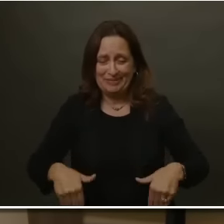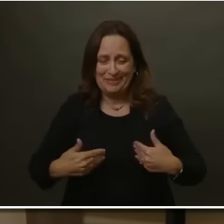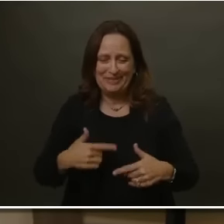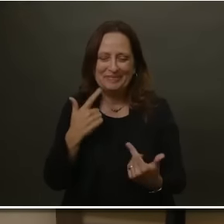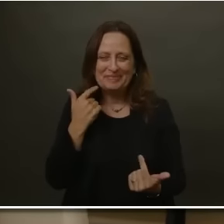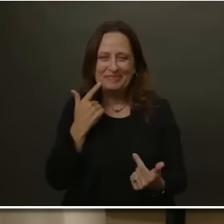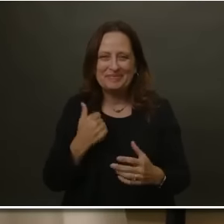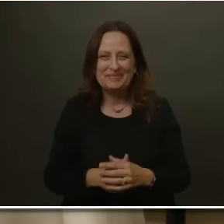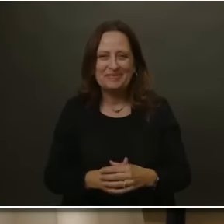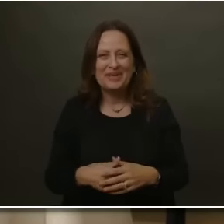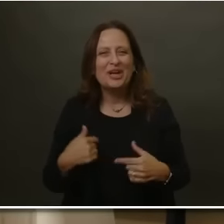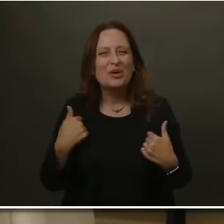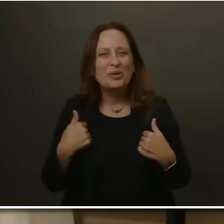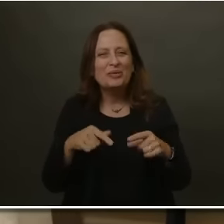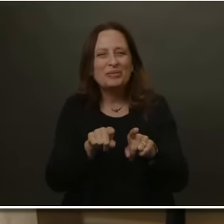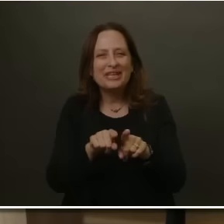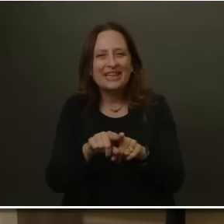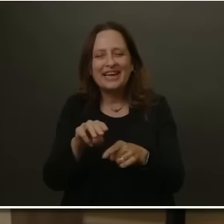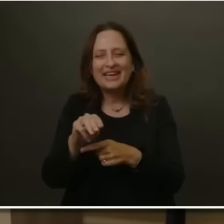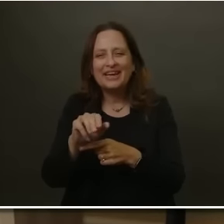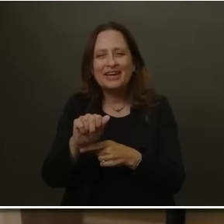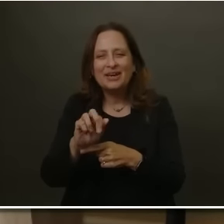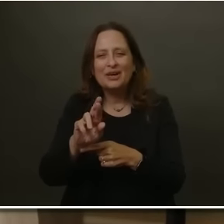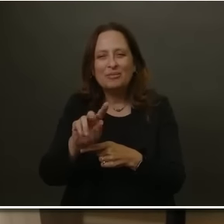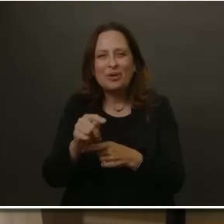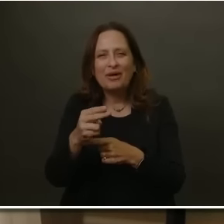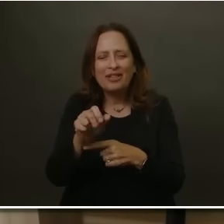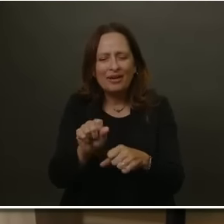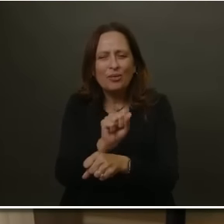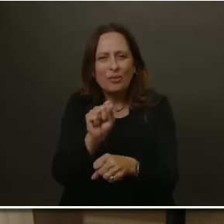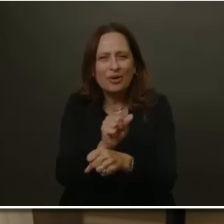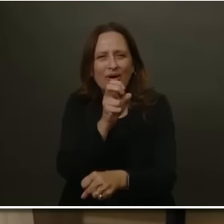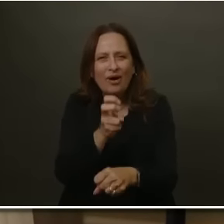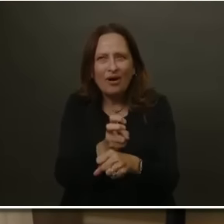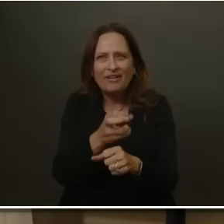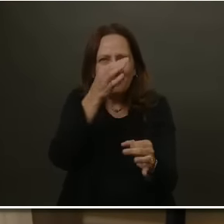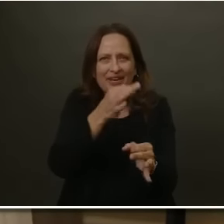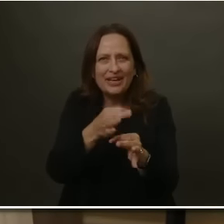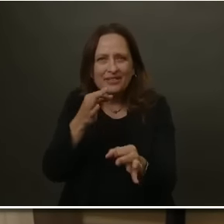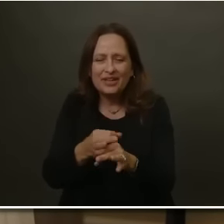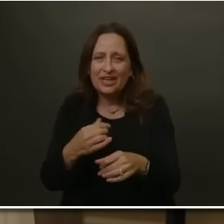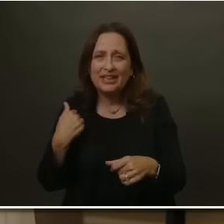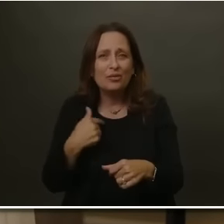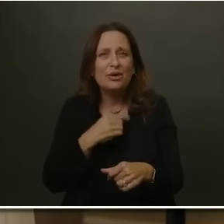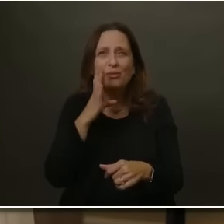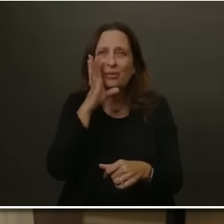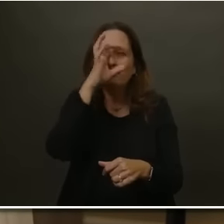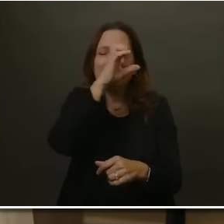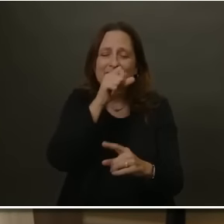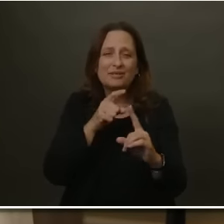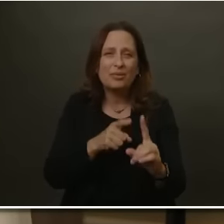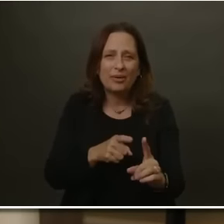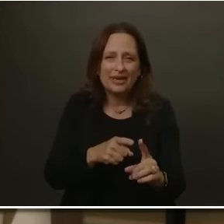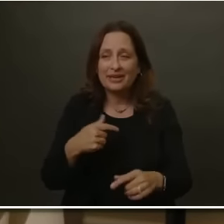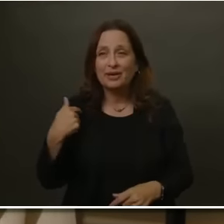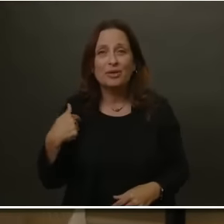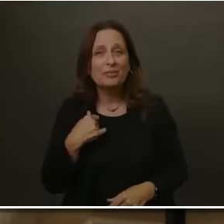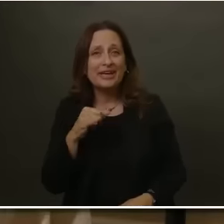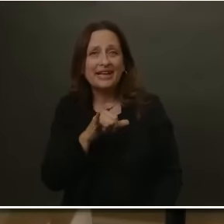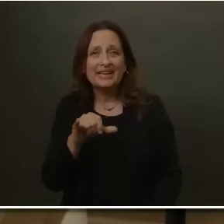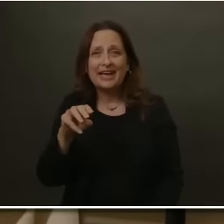We will be Martha working so hard and so faithfully that we miss the point. We will be